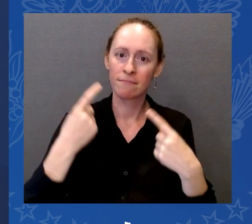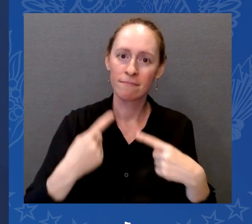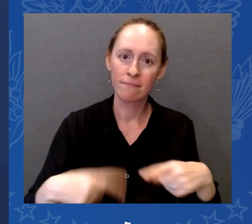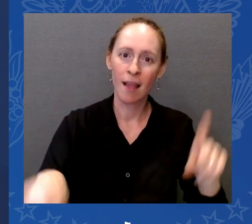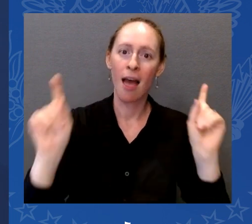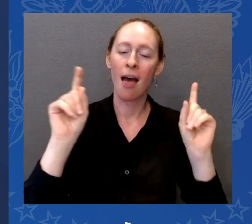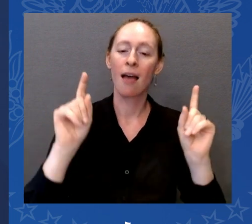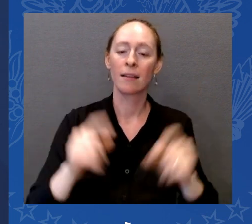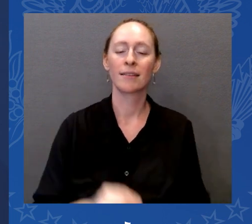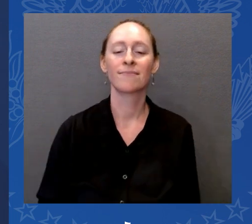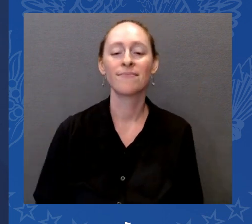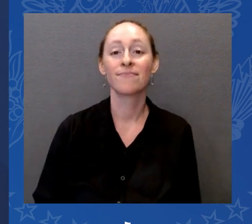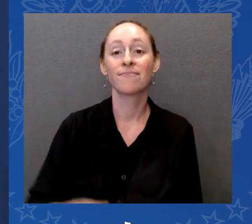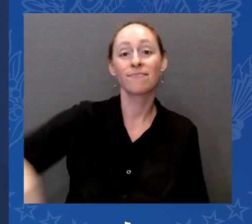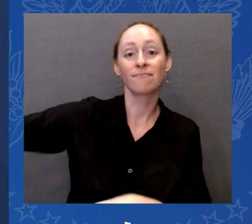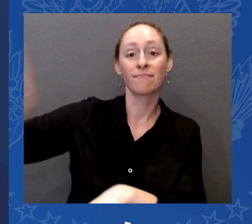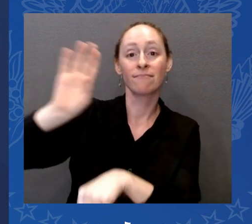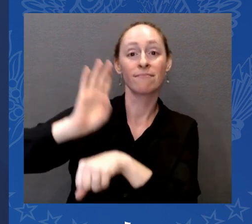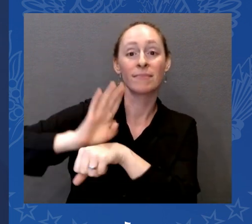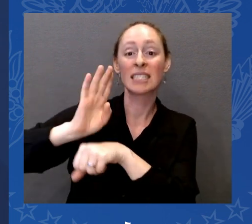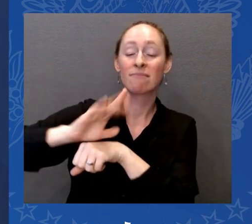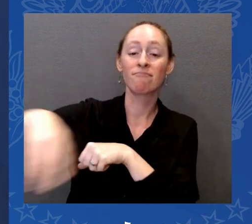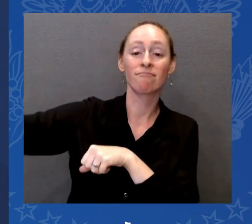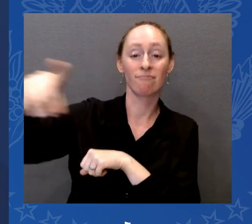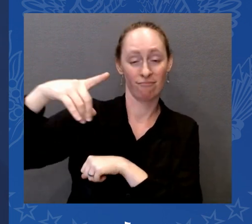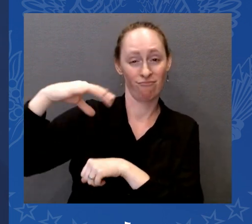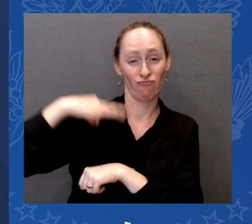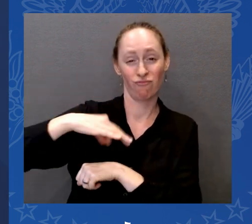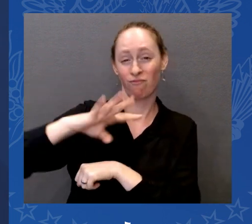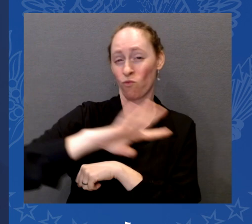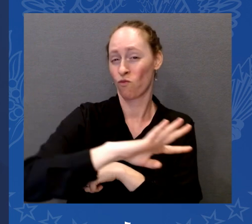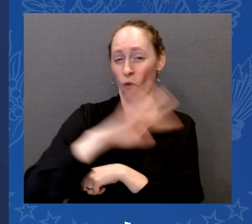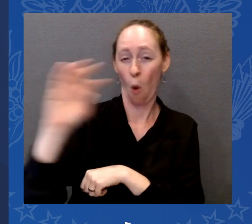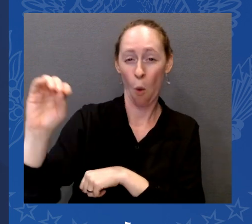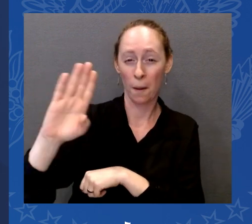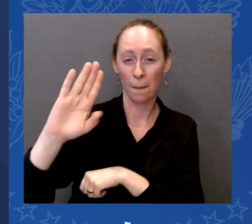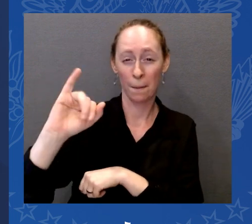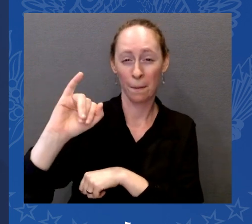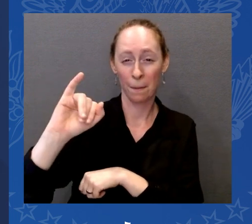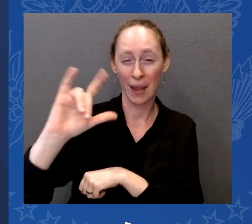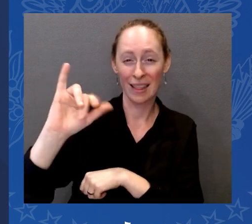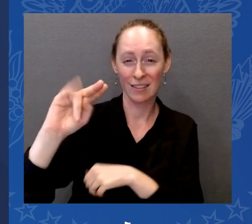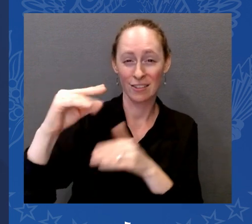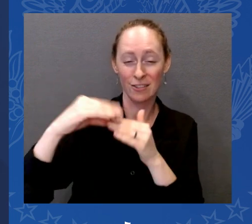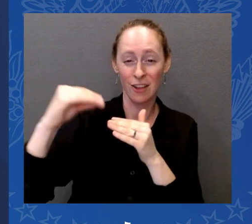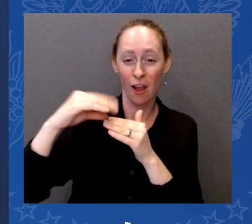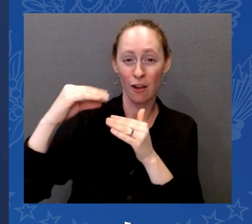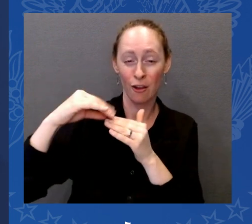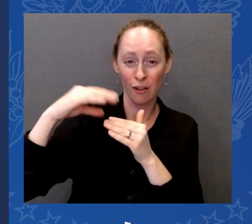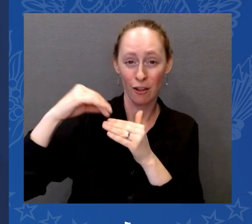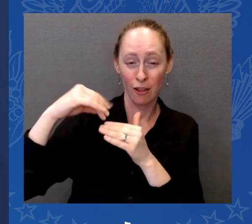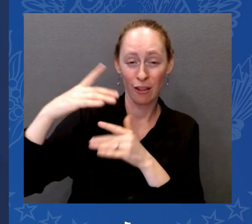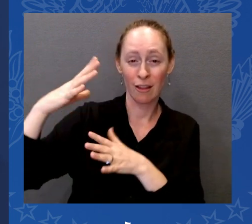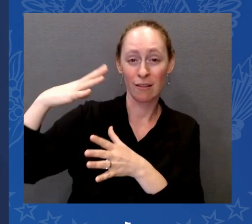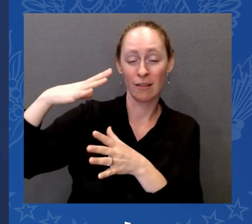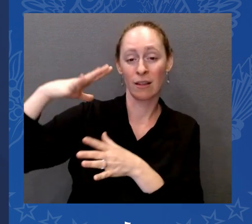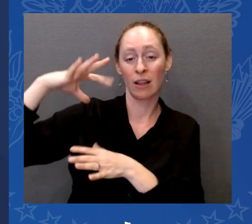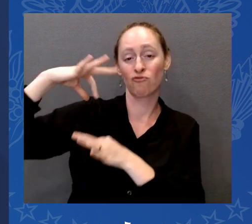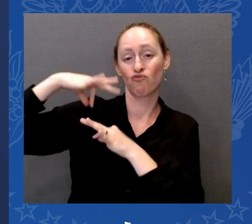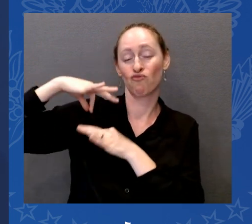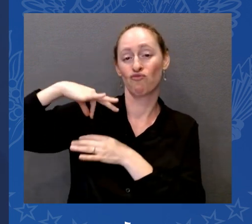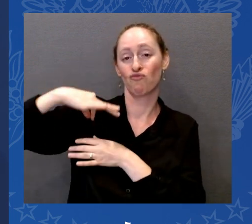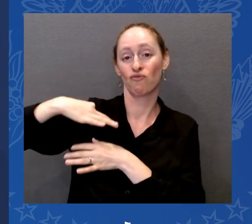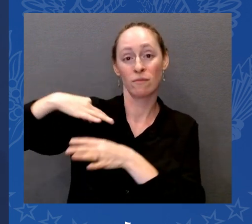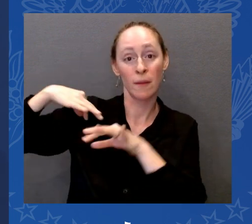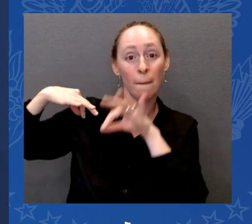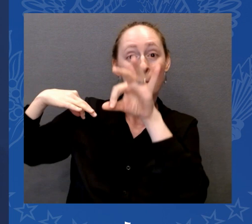would say. But they paid zero in federal tax. Zero in federal tax.